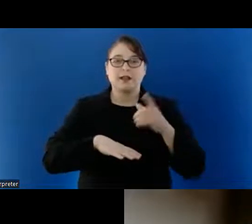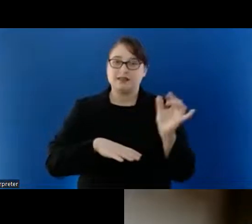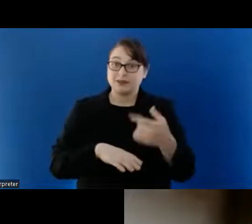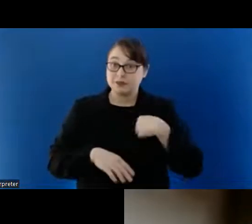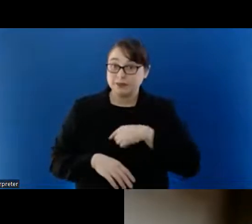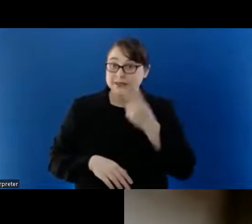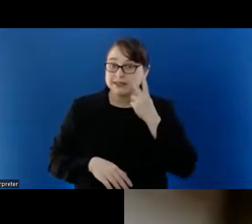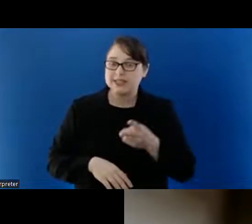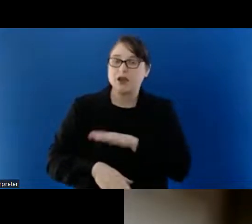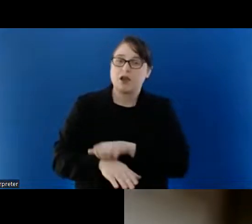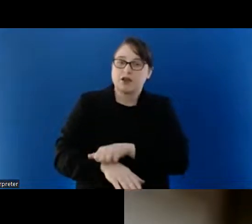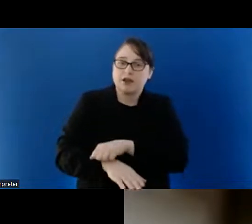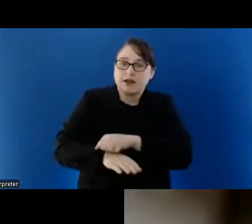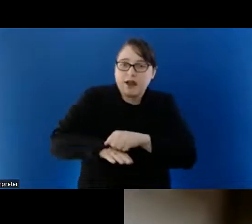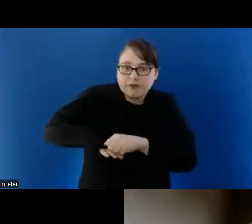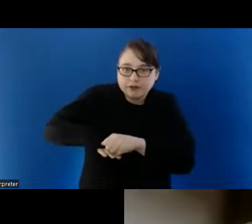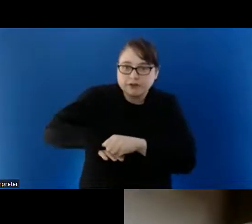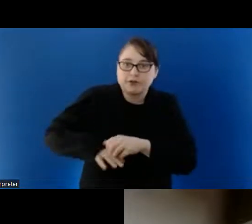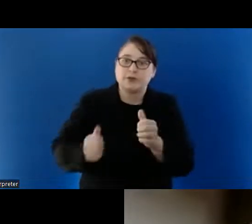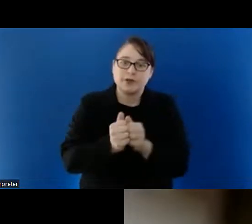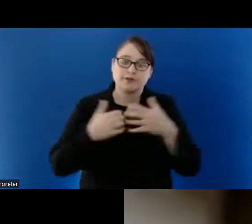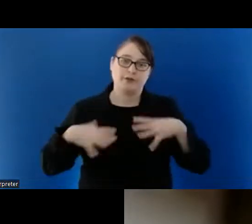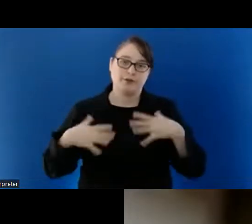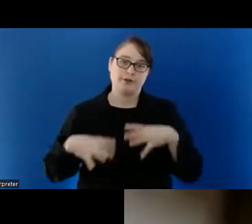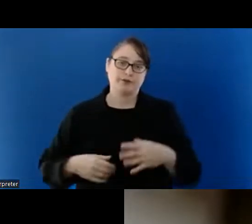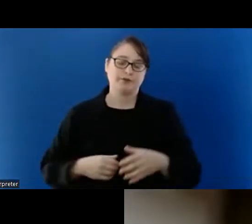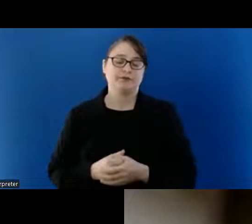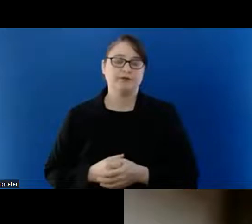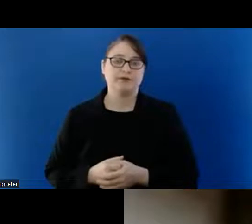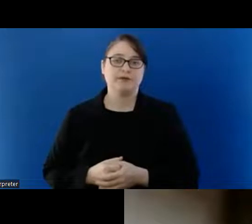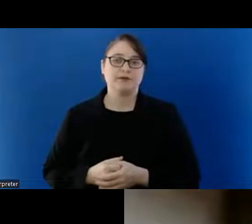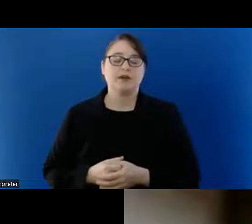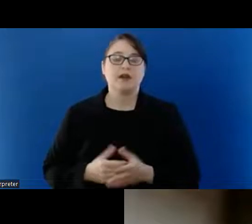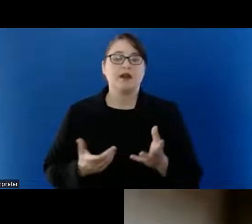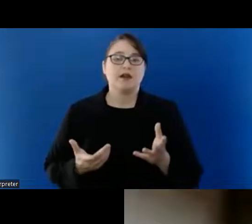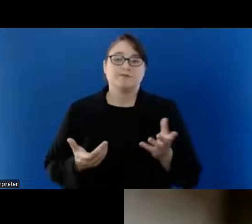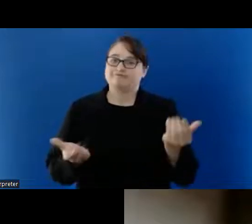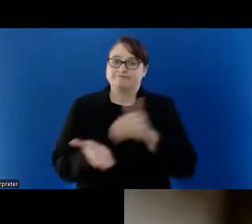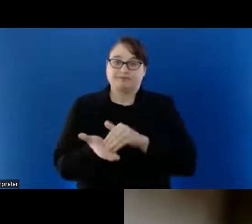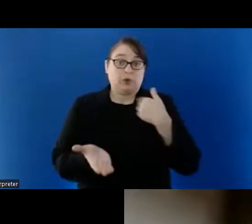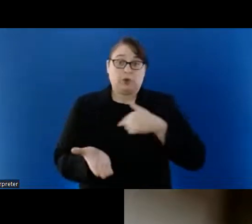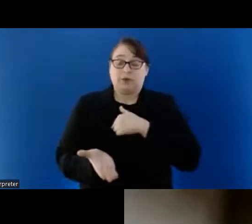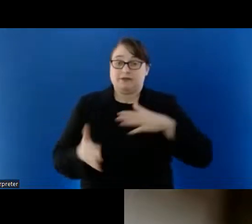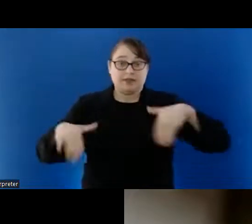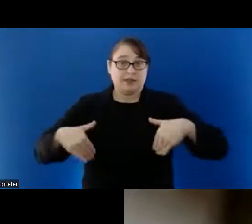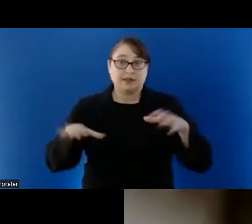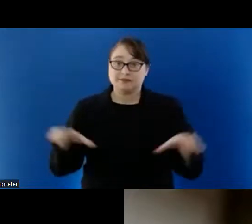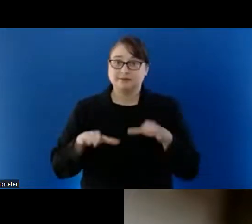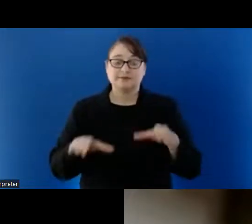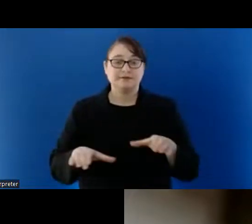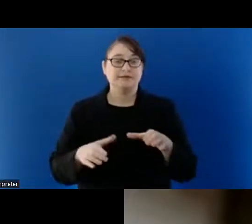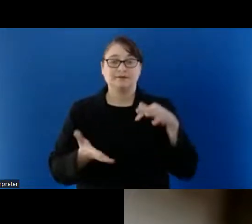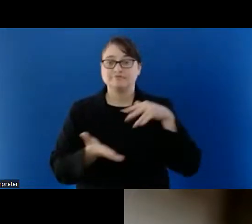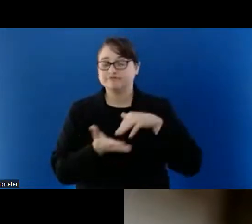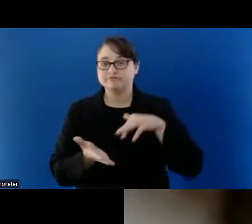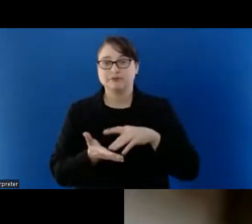by clothing and those types of things. But again, we have not done studies looking at virus on toilet seats.